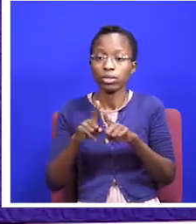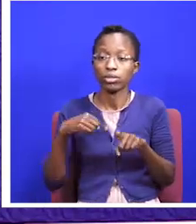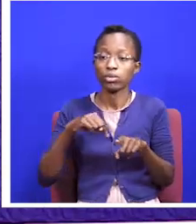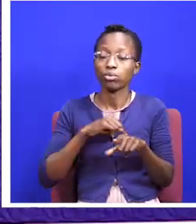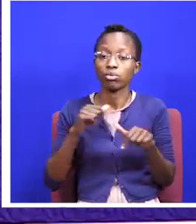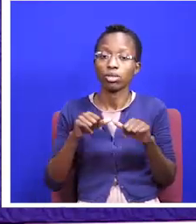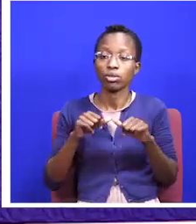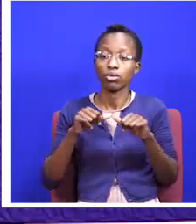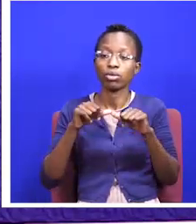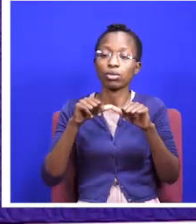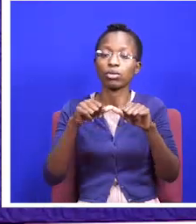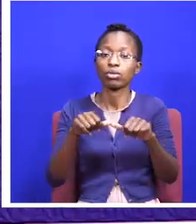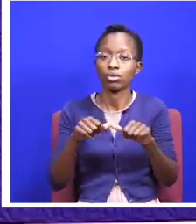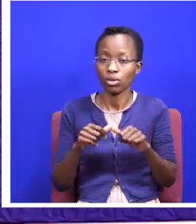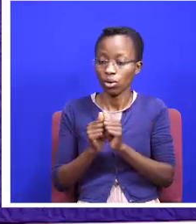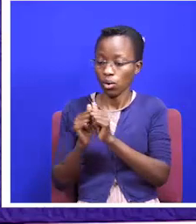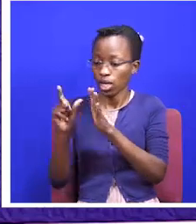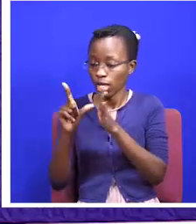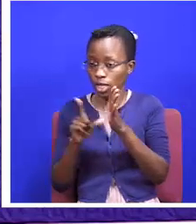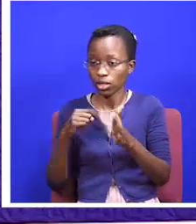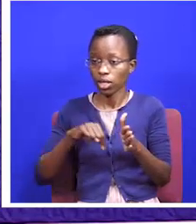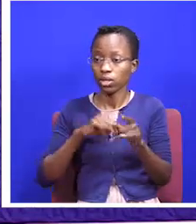pen, because you will need them